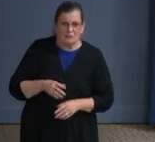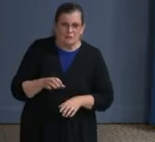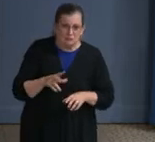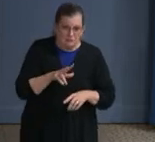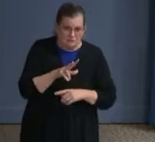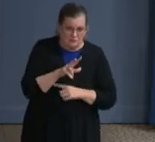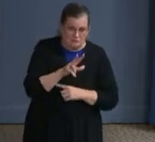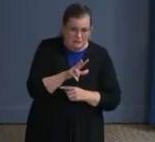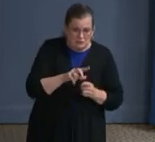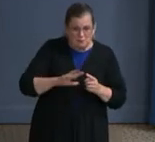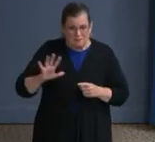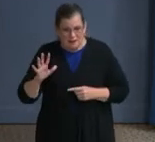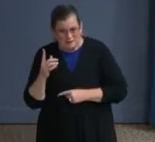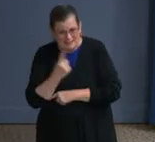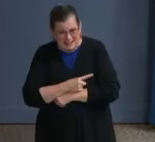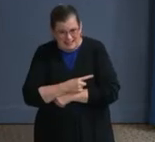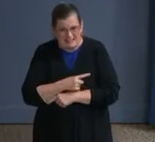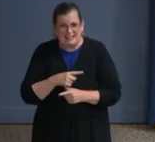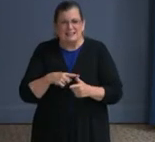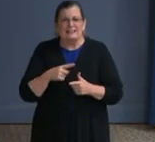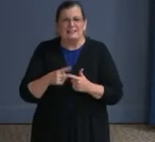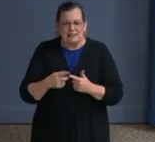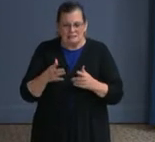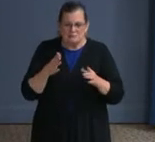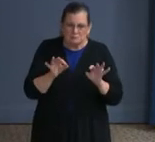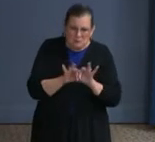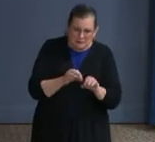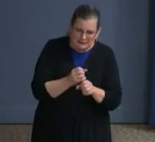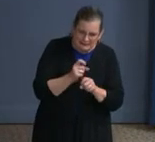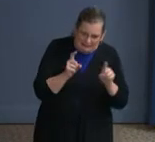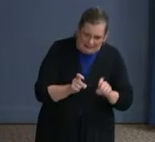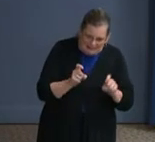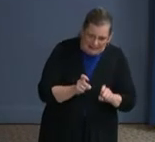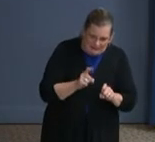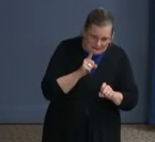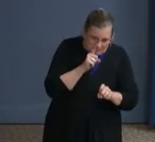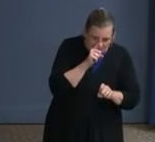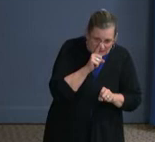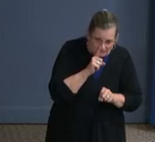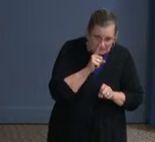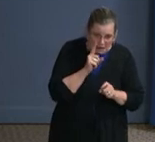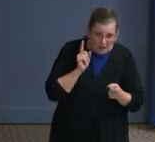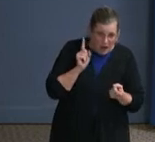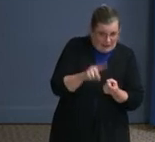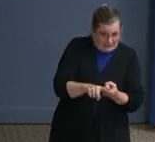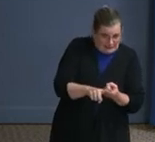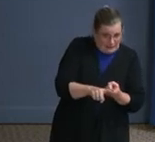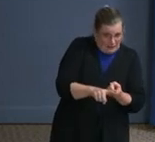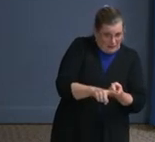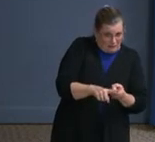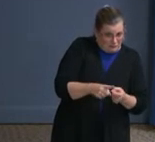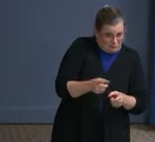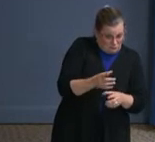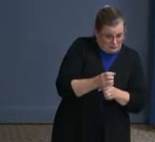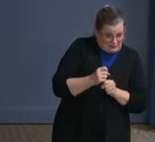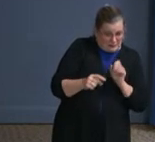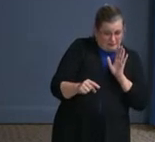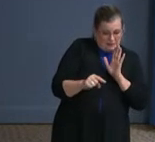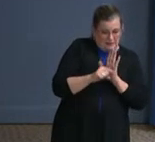5 days, then get tested and continually limit activities until they receive a negative